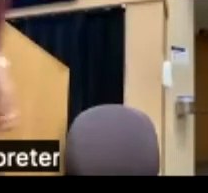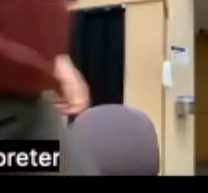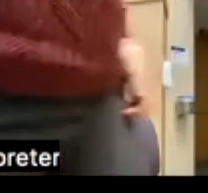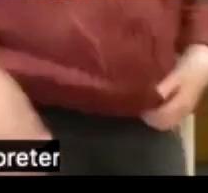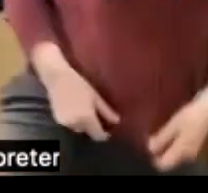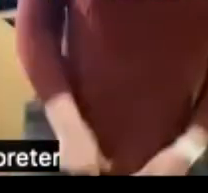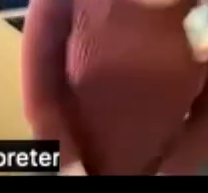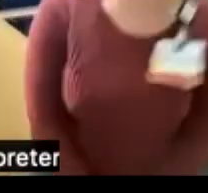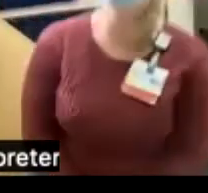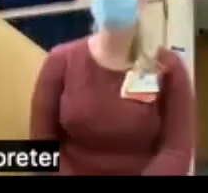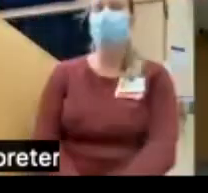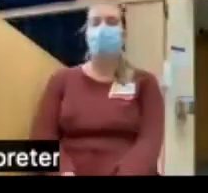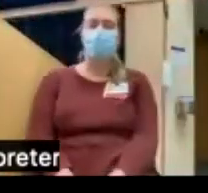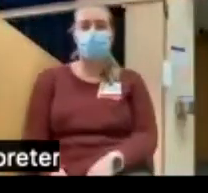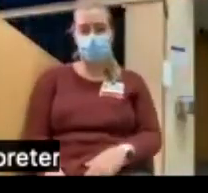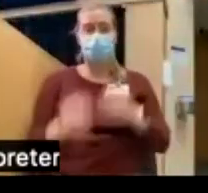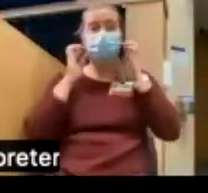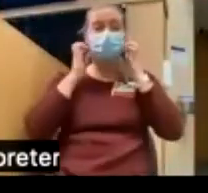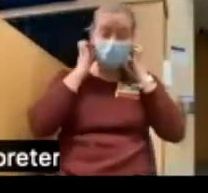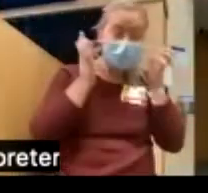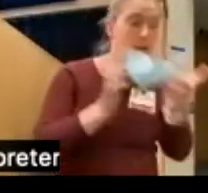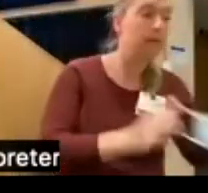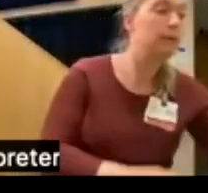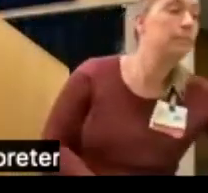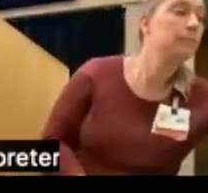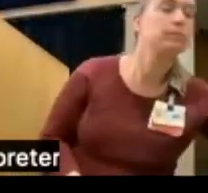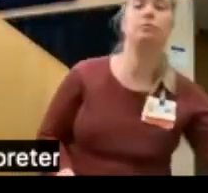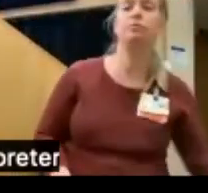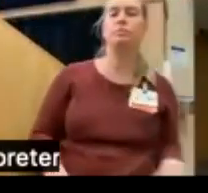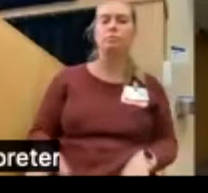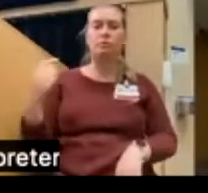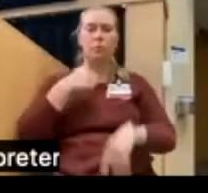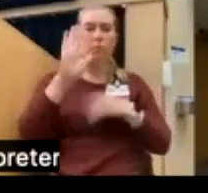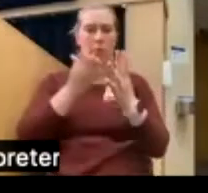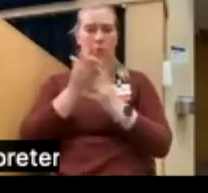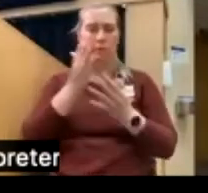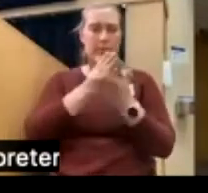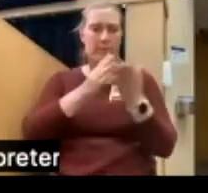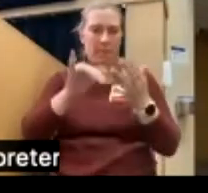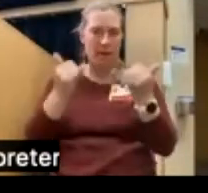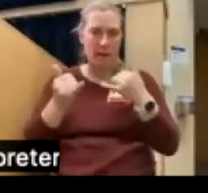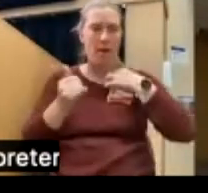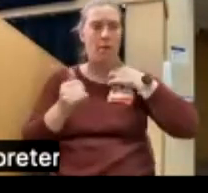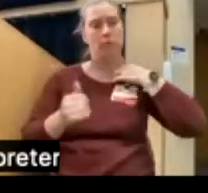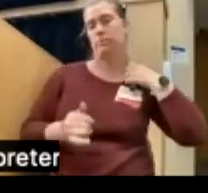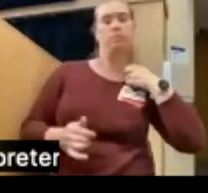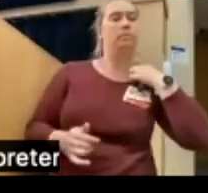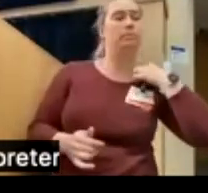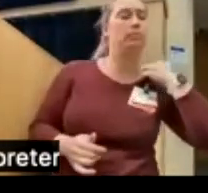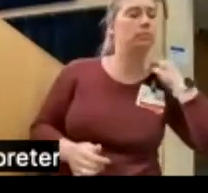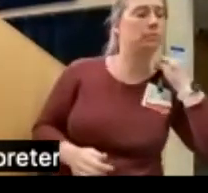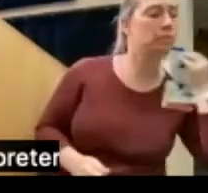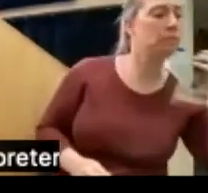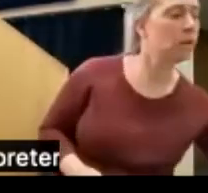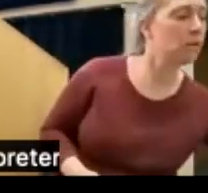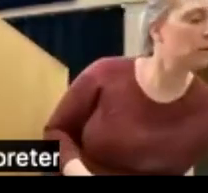right now. We'll talk a little bit about the data, and then we'll also talk a little bit about some practical tips that